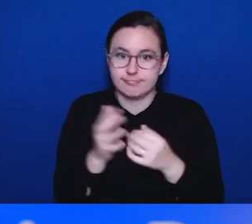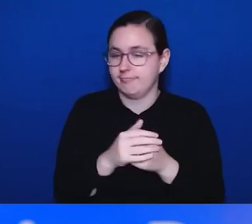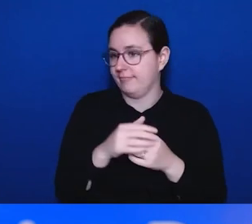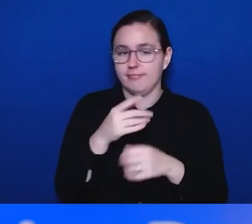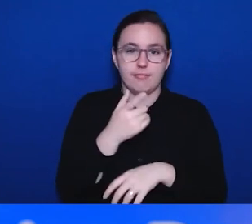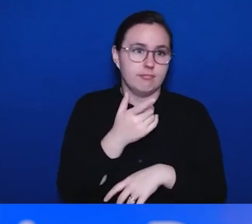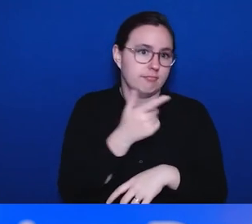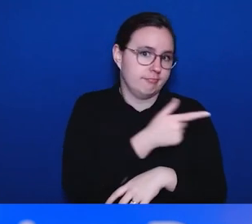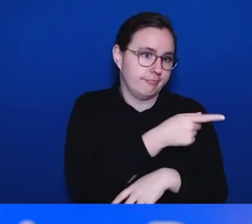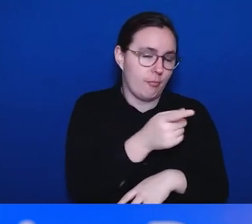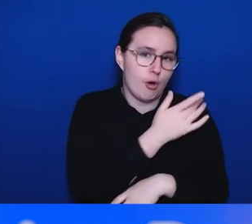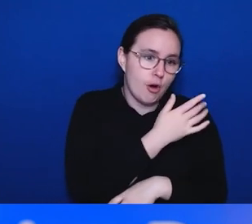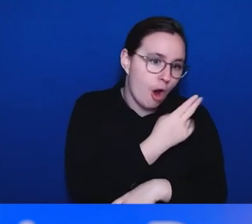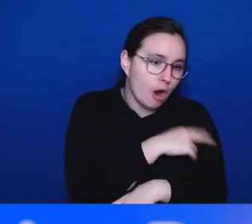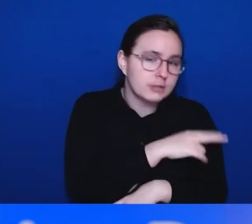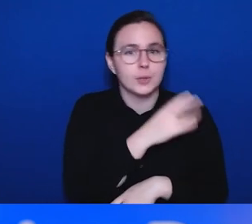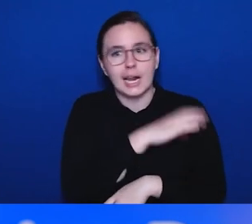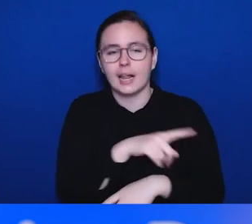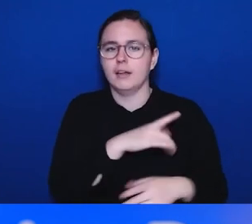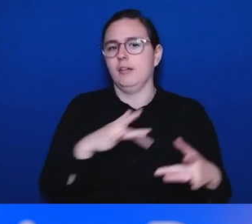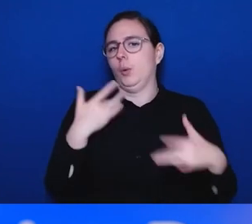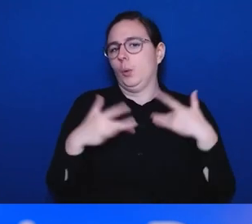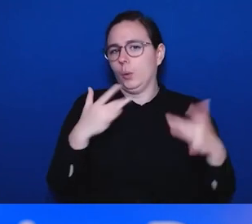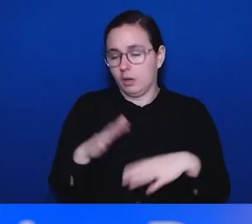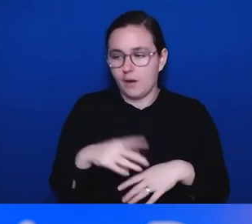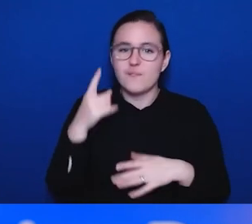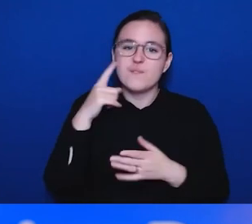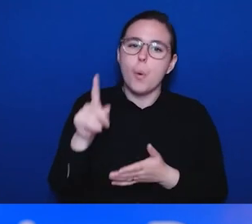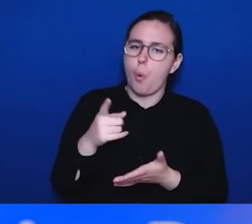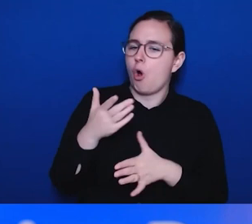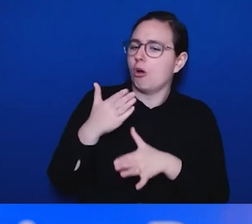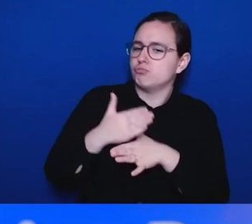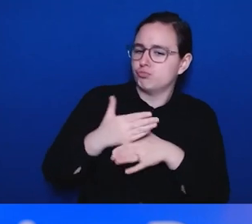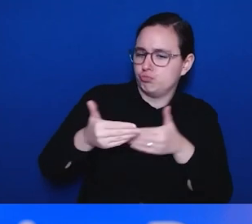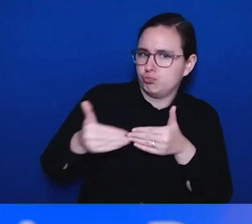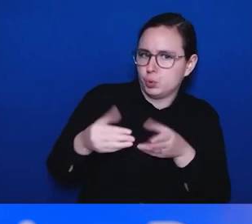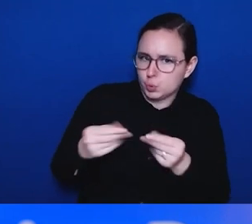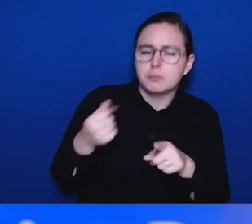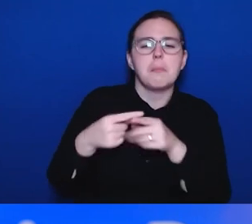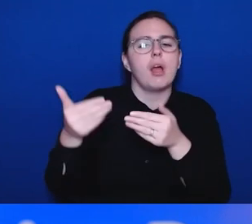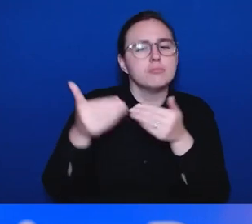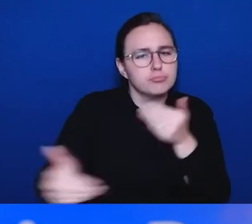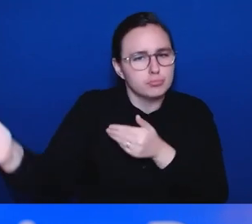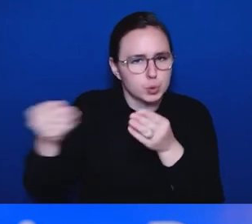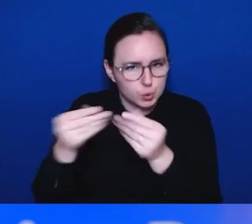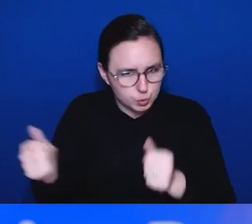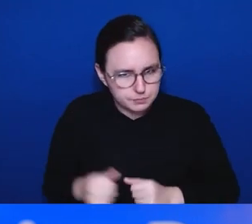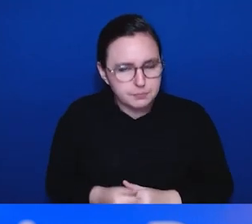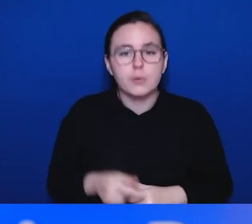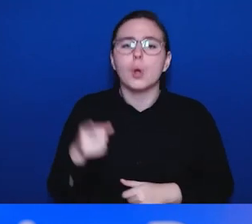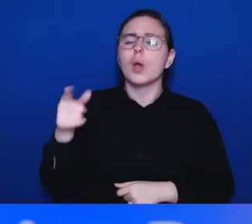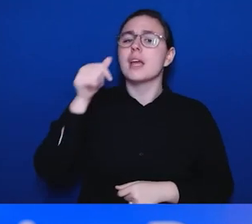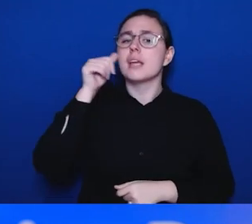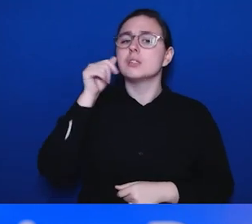announcement as well. These are wonderful, especially in the medical facility. My question is, as you have mentioned that these are medium and long-term goals which you are working